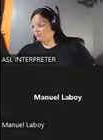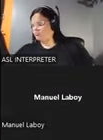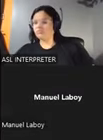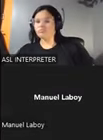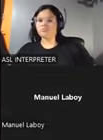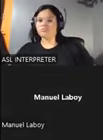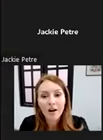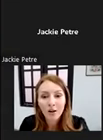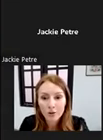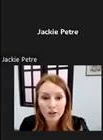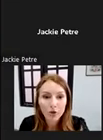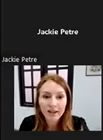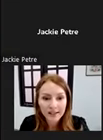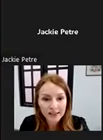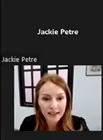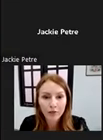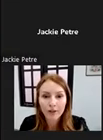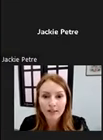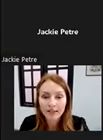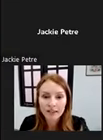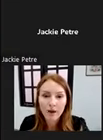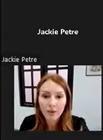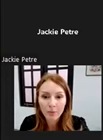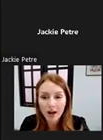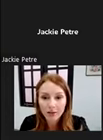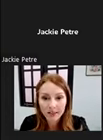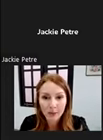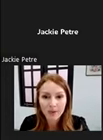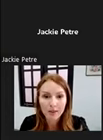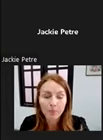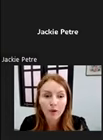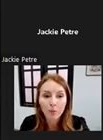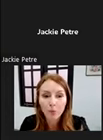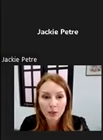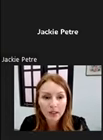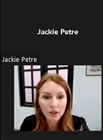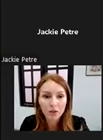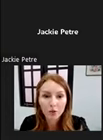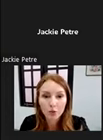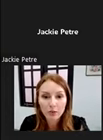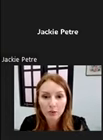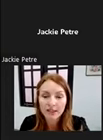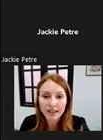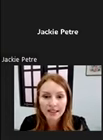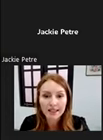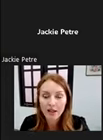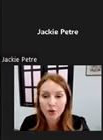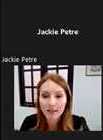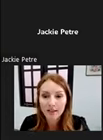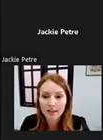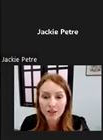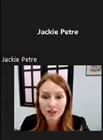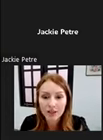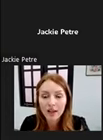Good morning and welcome to all who are joining us today for the six-month progress update of the Puerto Rico Grid Resilience